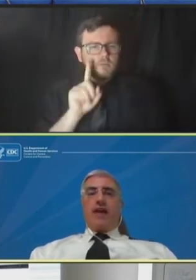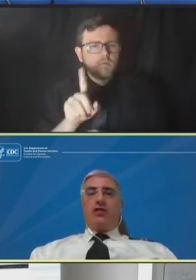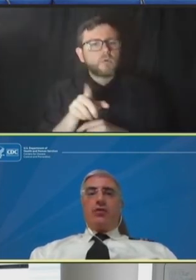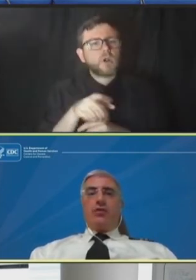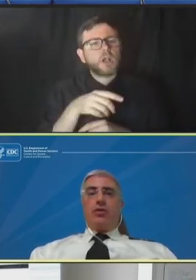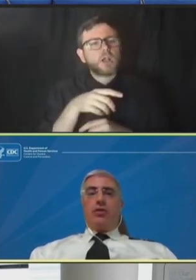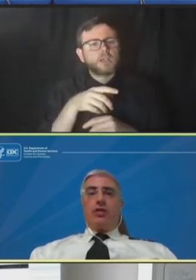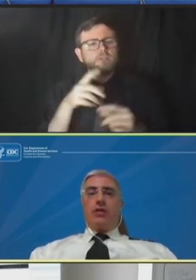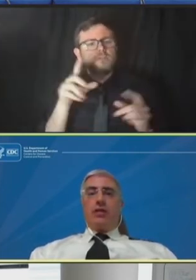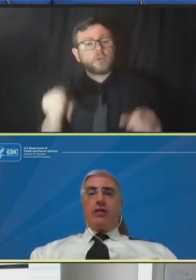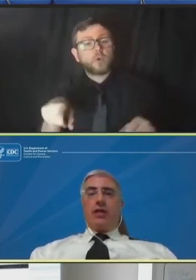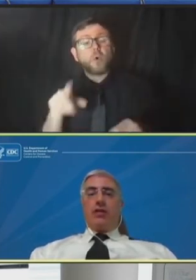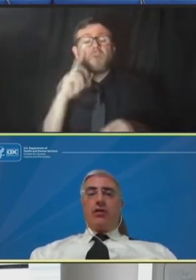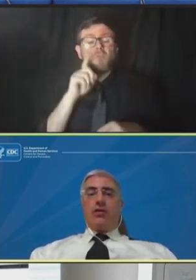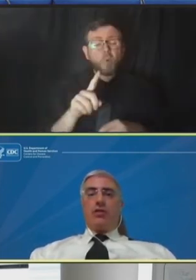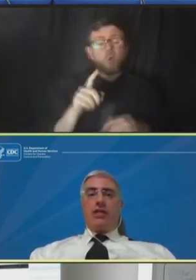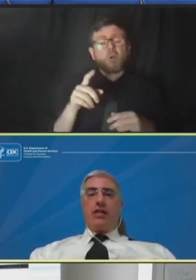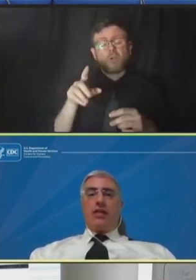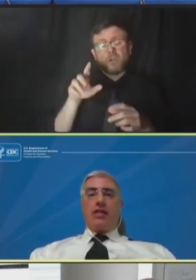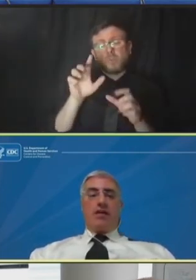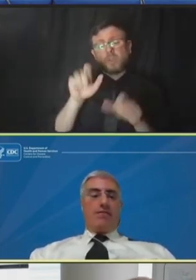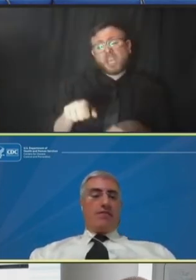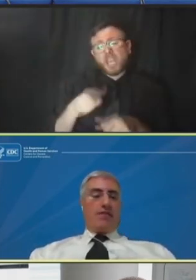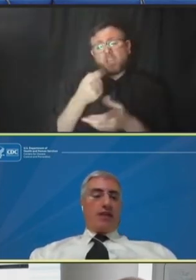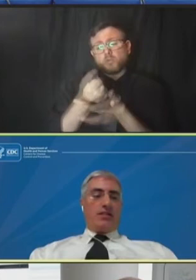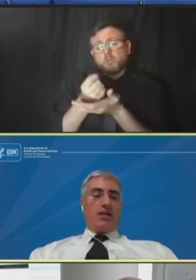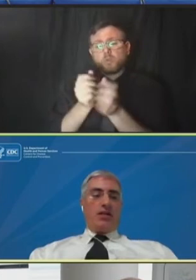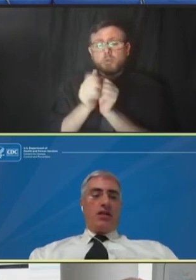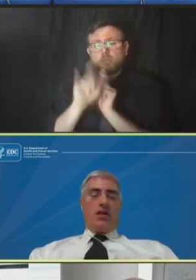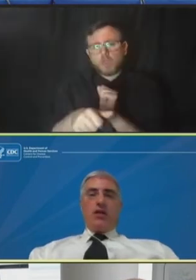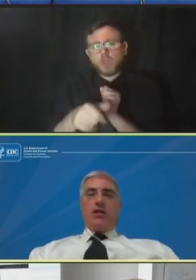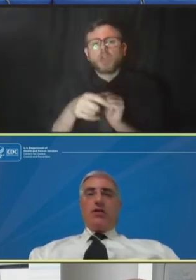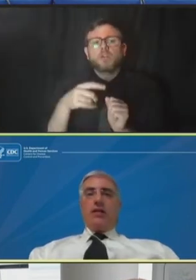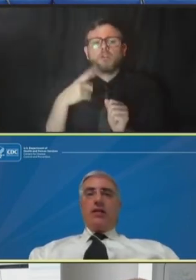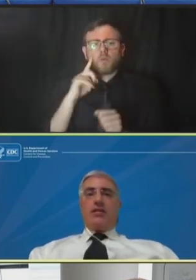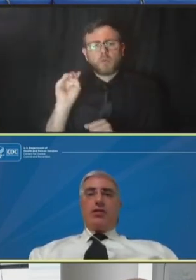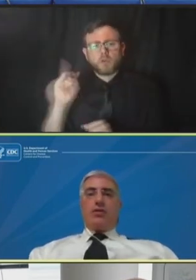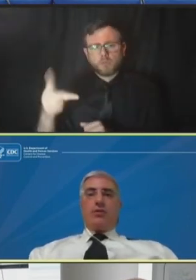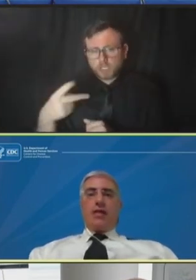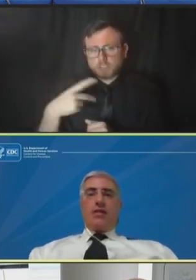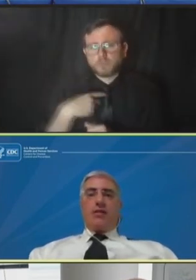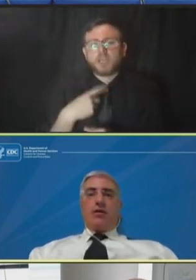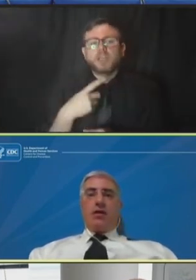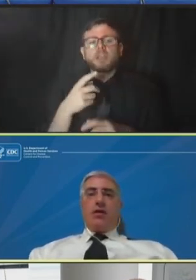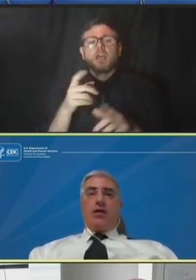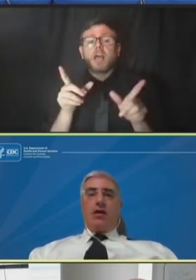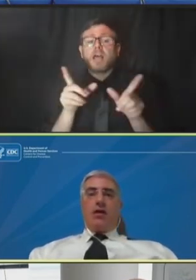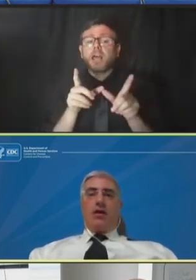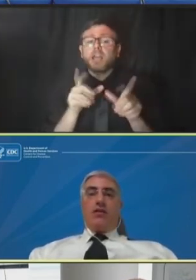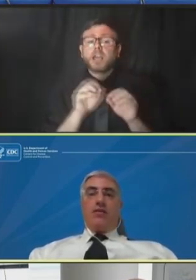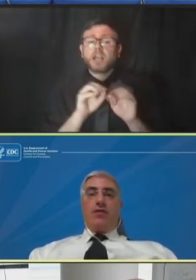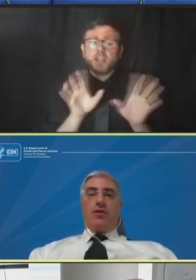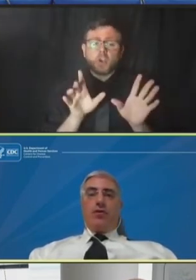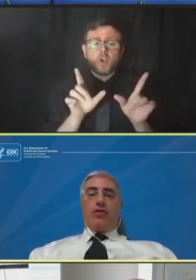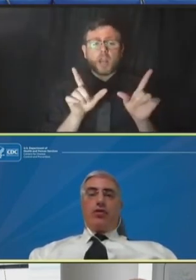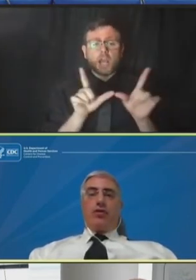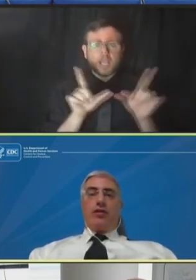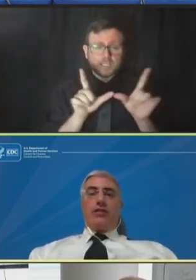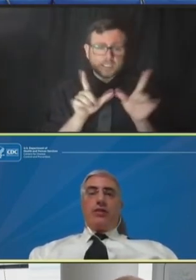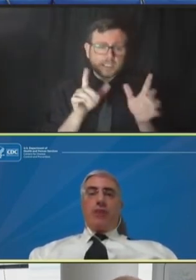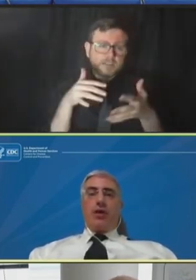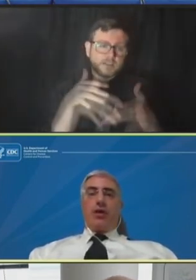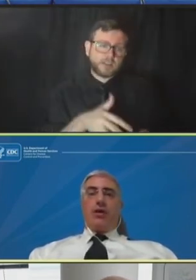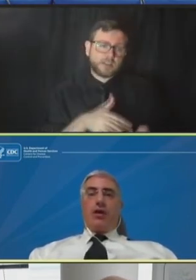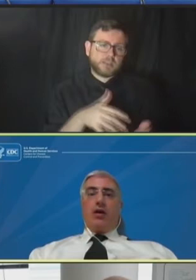of actual usage and clinical studies of the vaccine, clearly licensure was based on non-inferiority